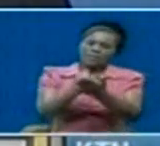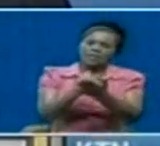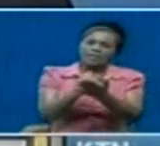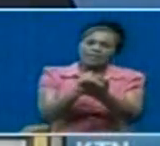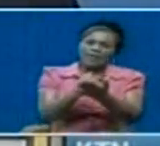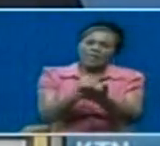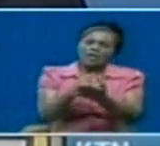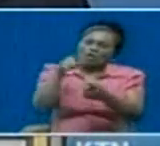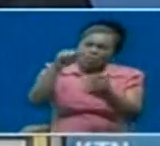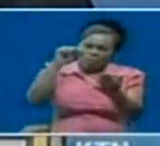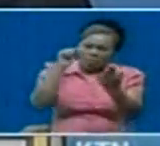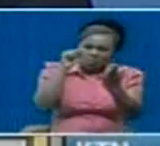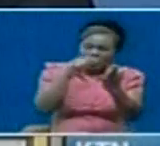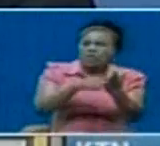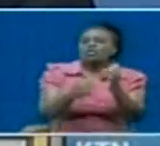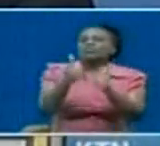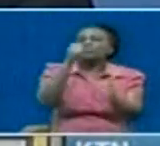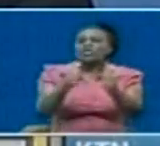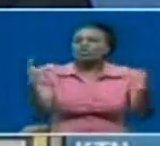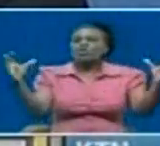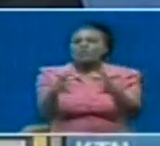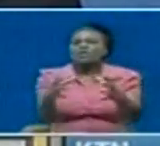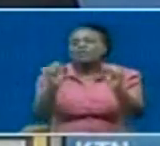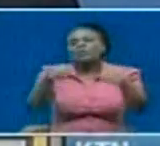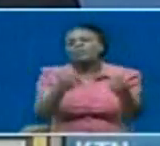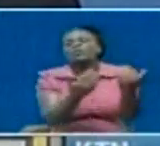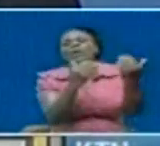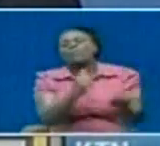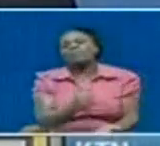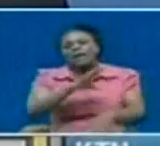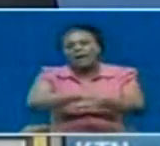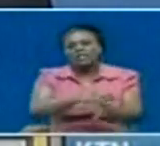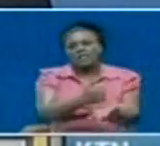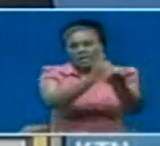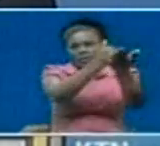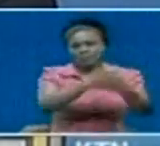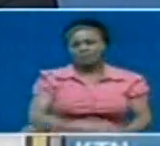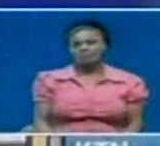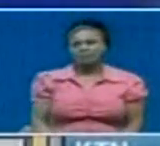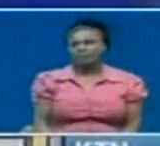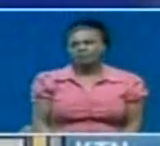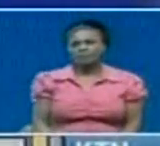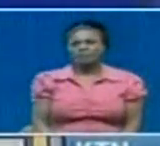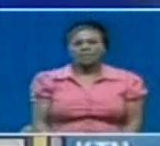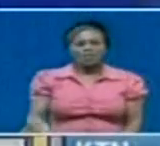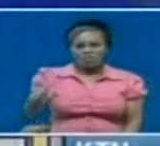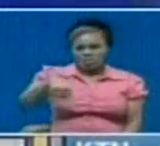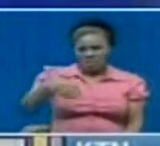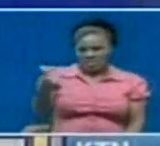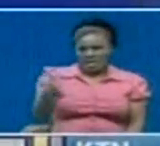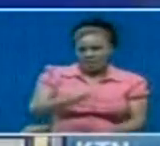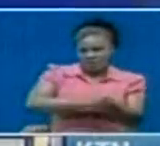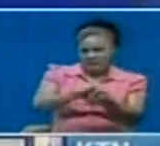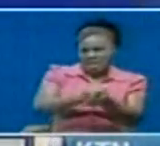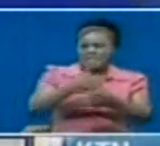help, at what point can the residents expect help? Linda, I can tell you, we were in Samburu on Friday.